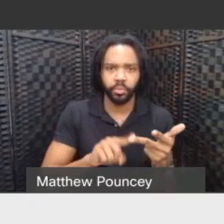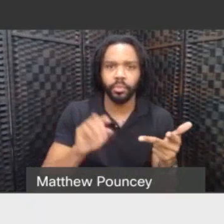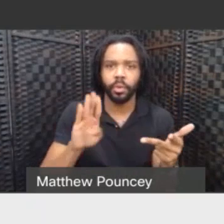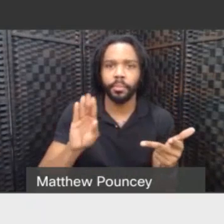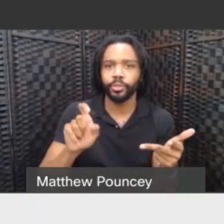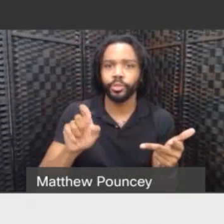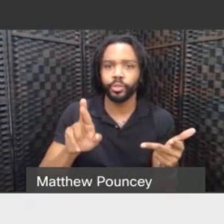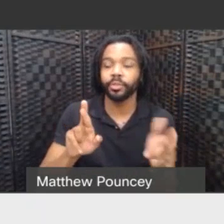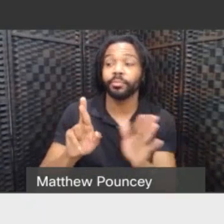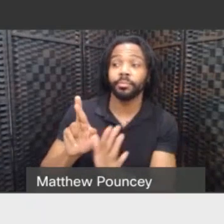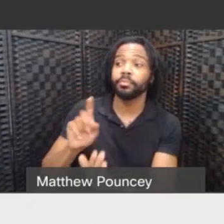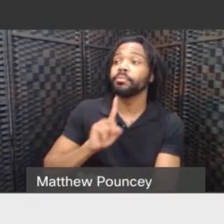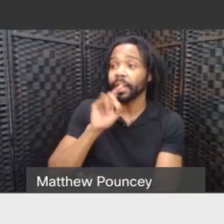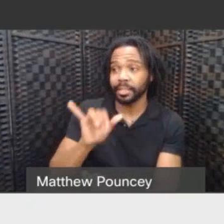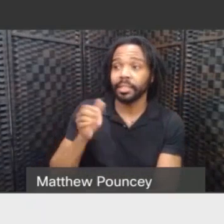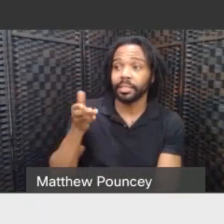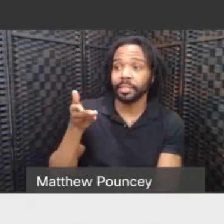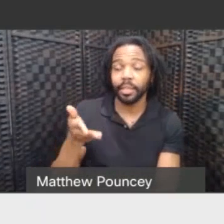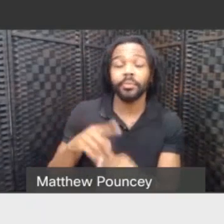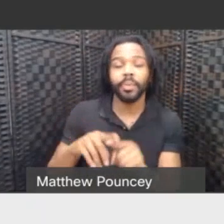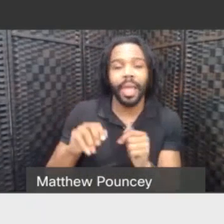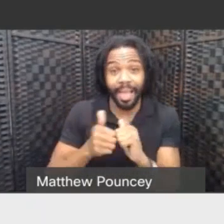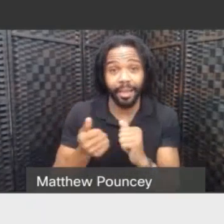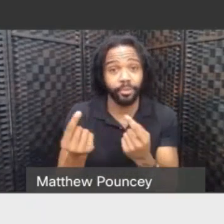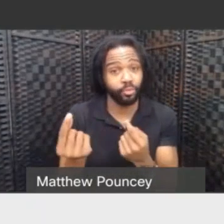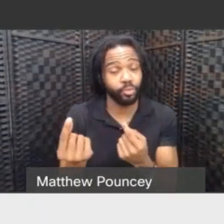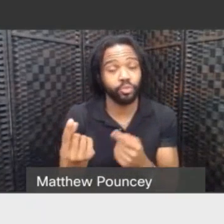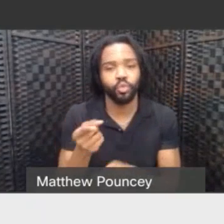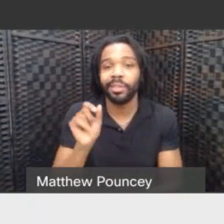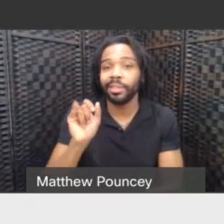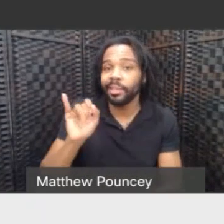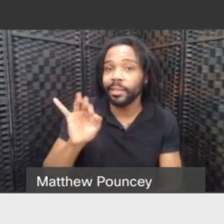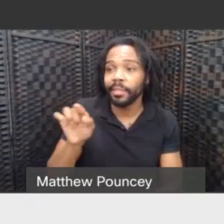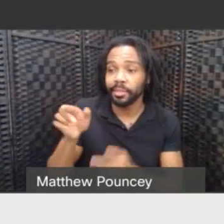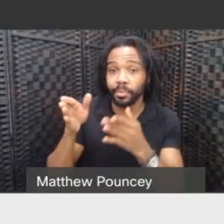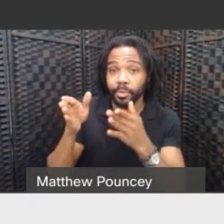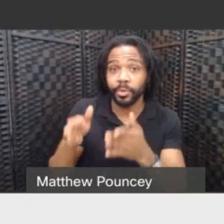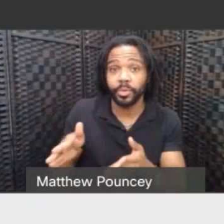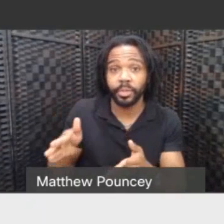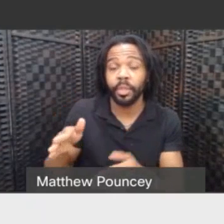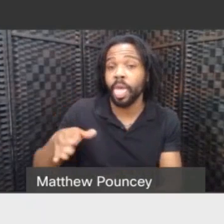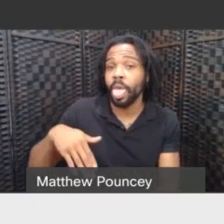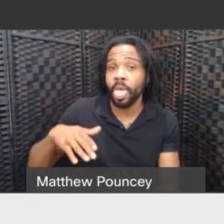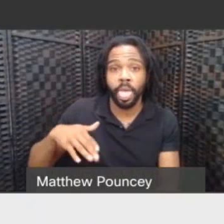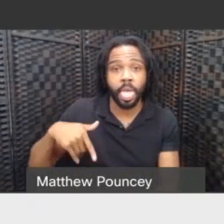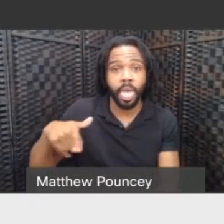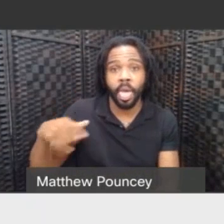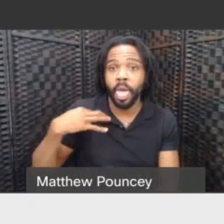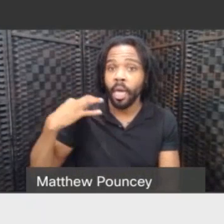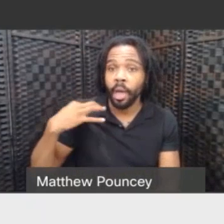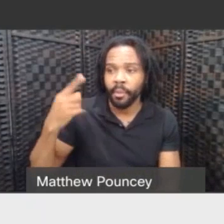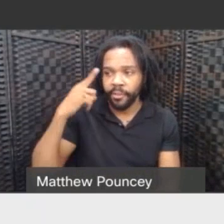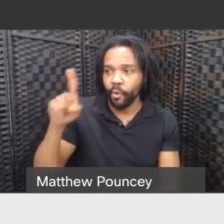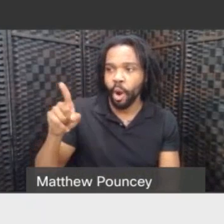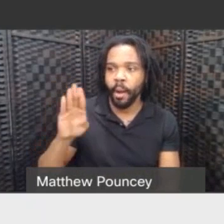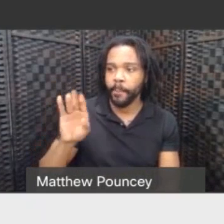have the booster. The way that it works, though, is if the person is not yet eligible for a booster, you won't